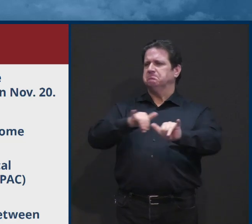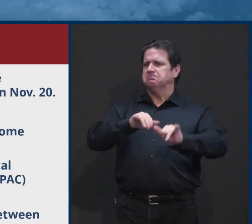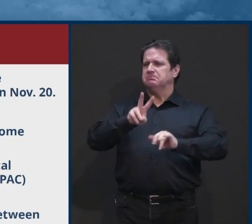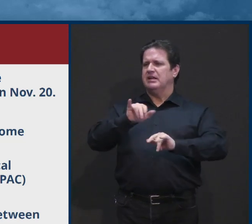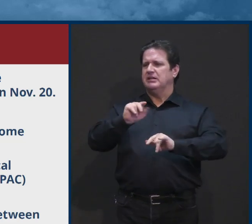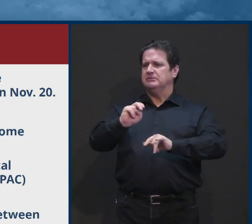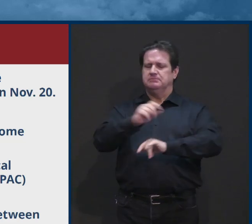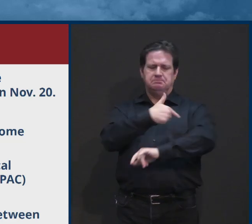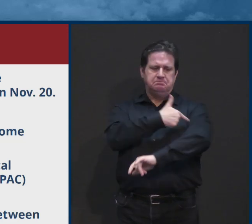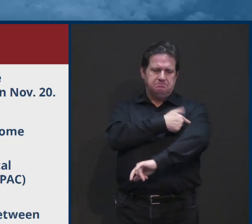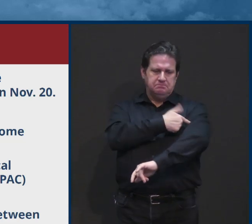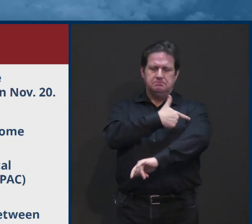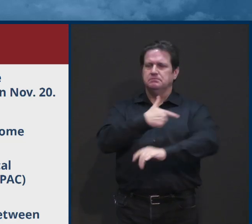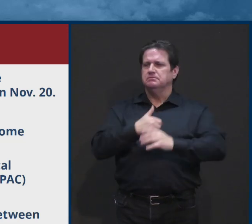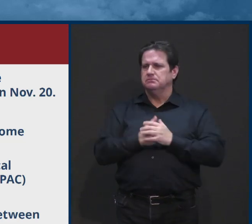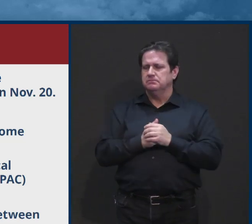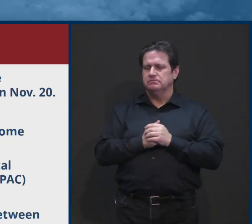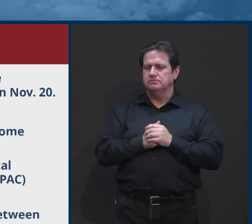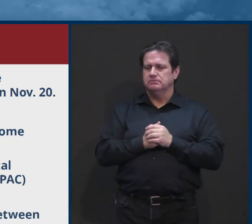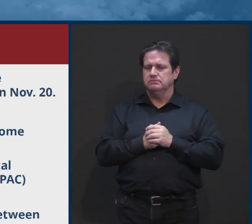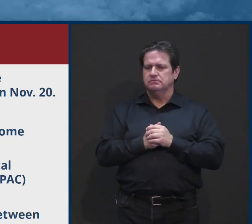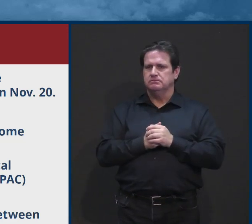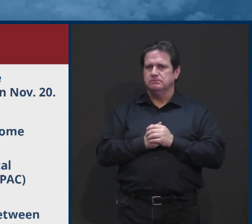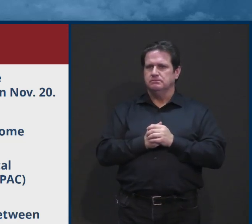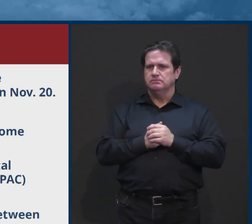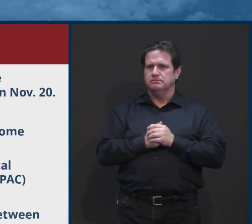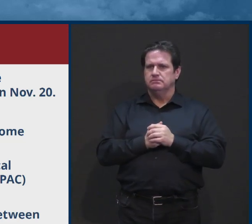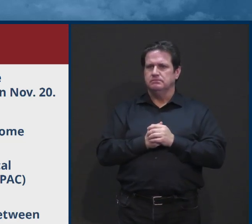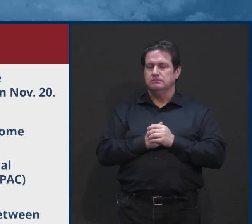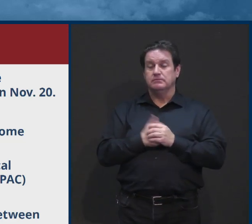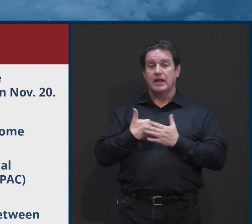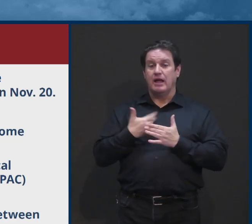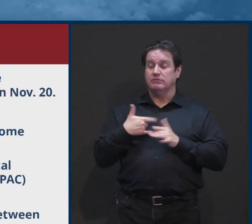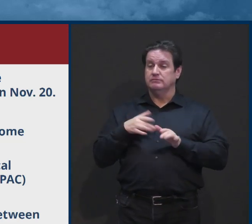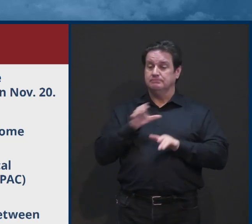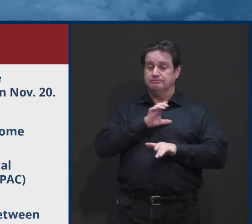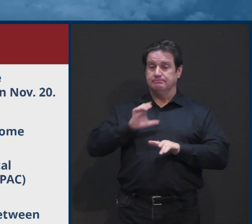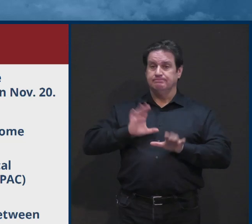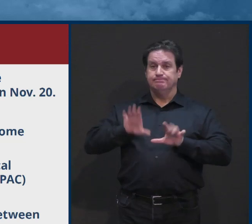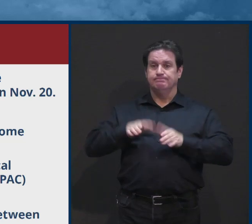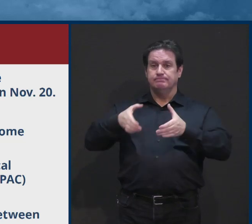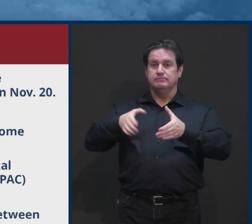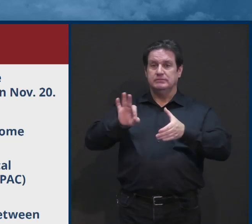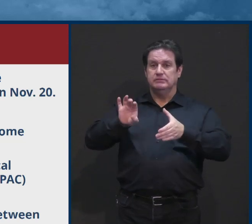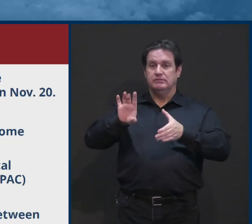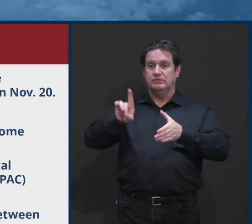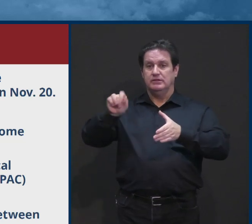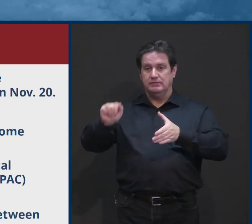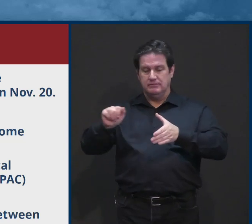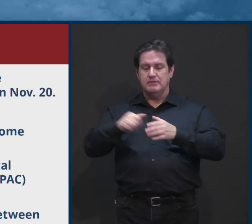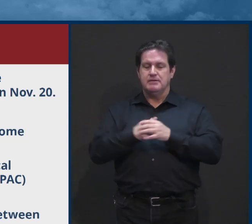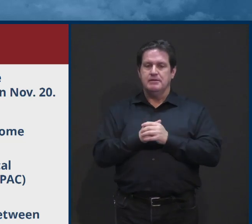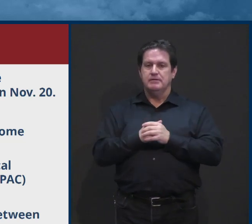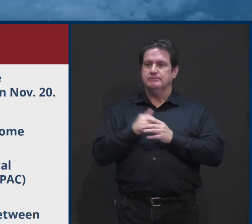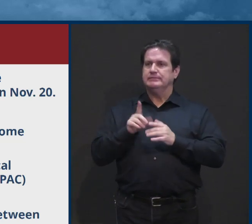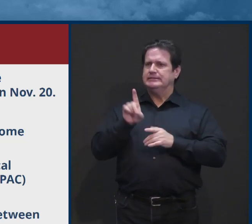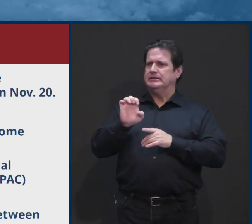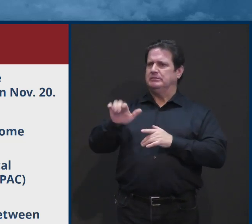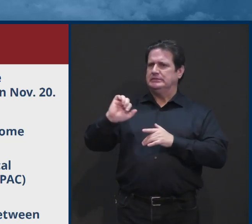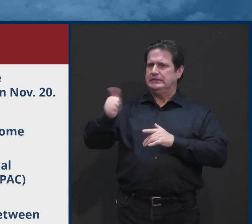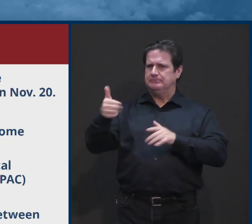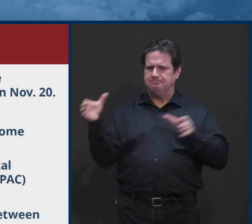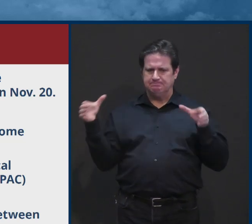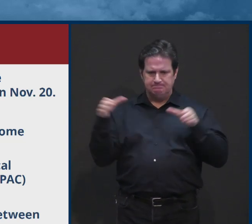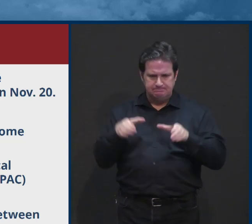so far. There is a committee, an FDA committee, that's going to meet December 10th